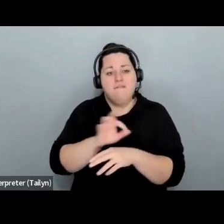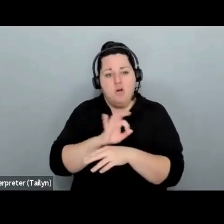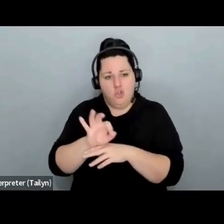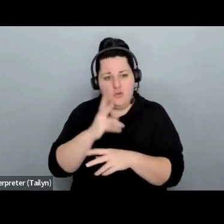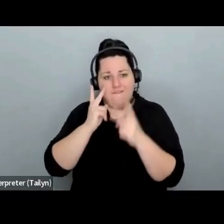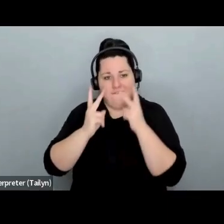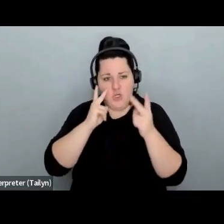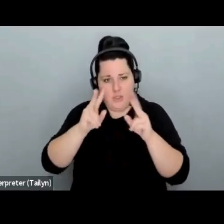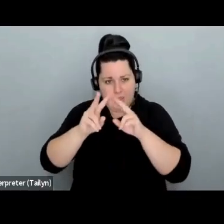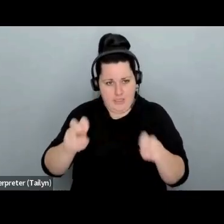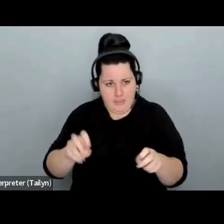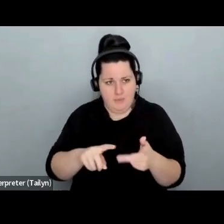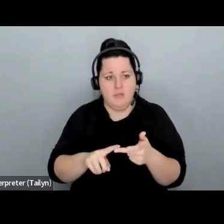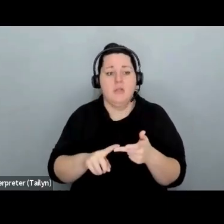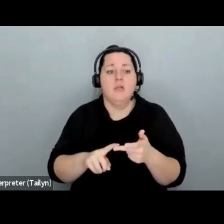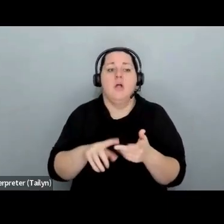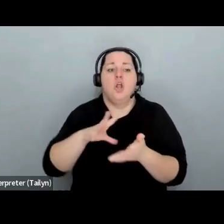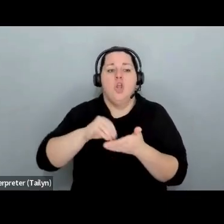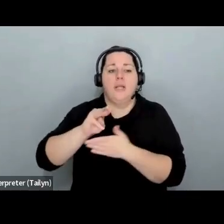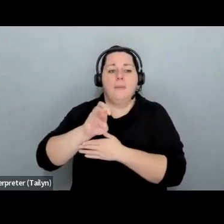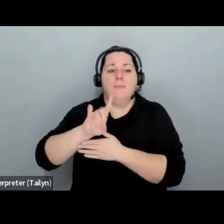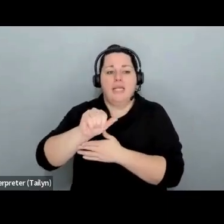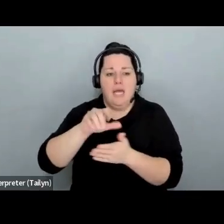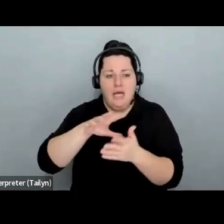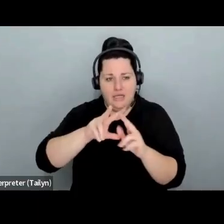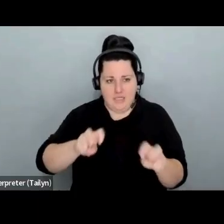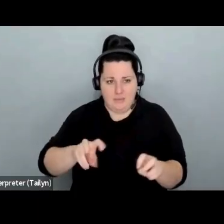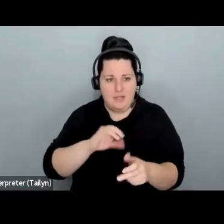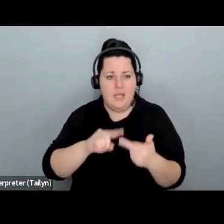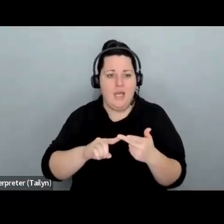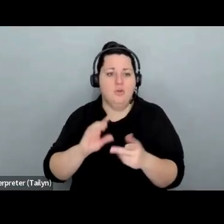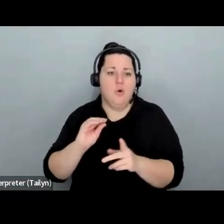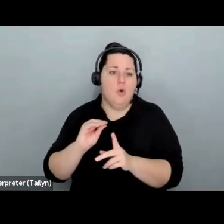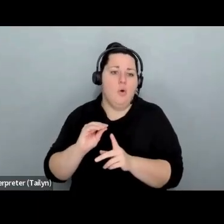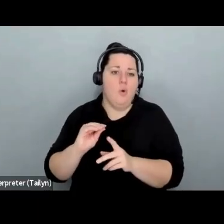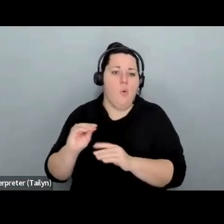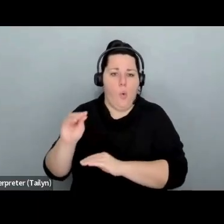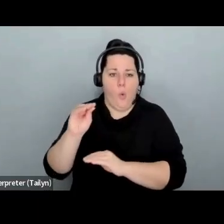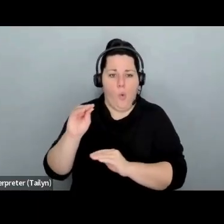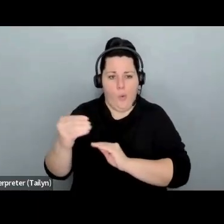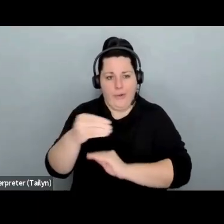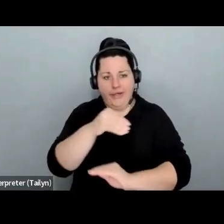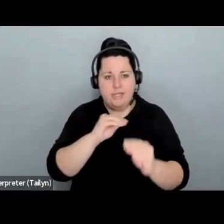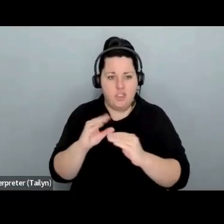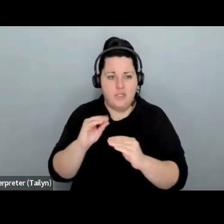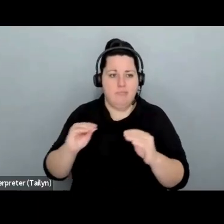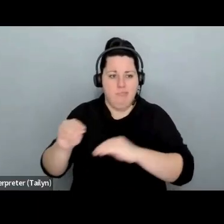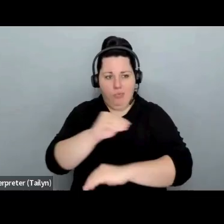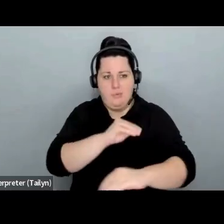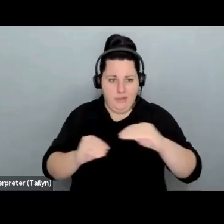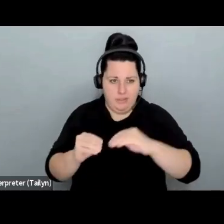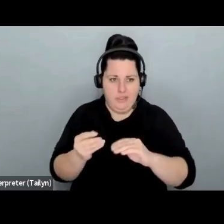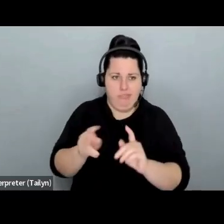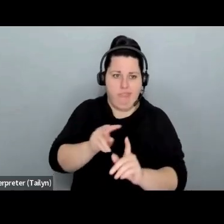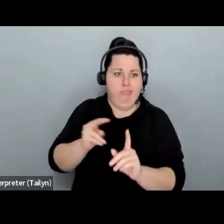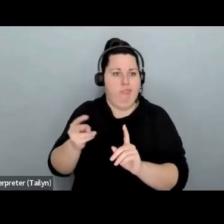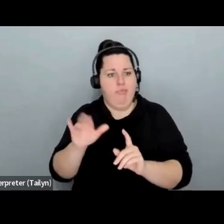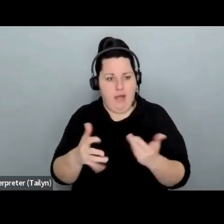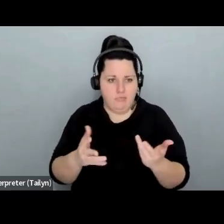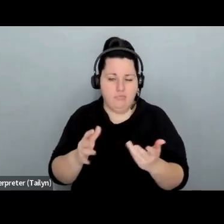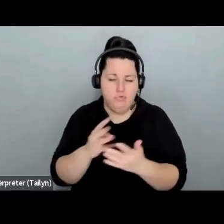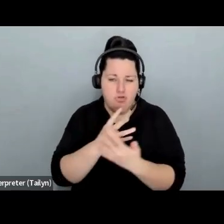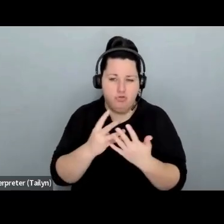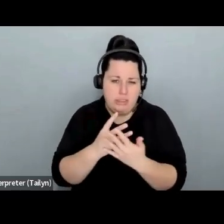vision assessment, a learning media assessment, and an orientation and mobility screening as described in Rule